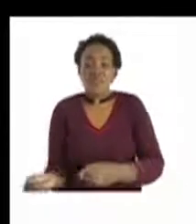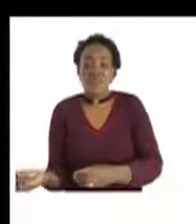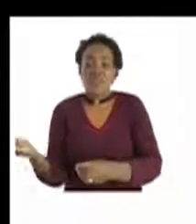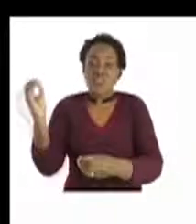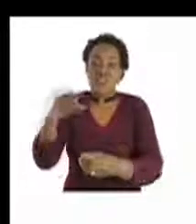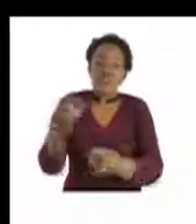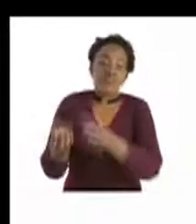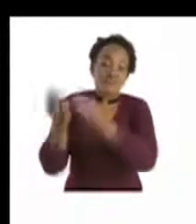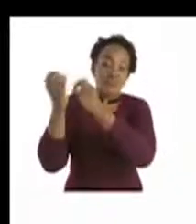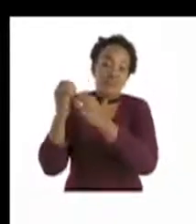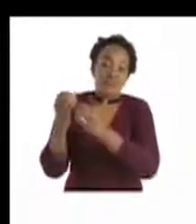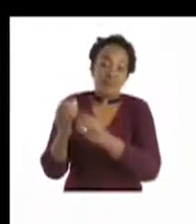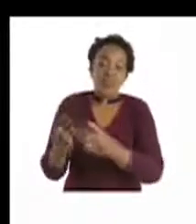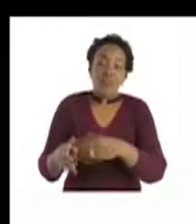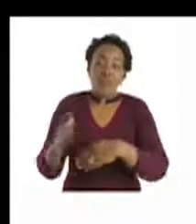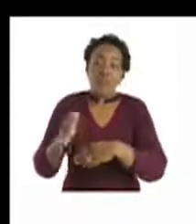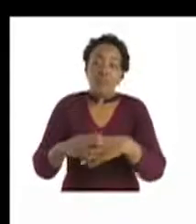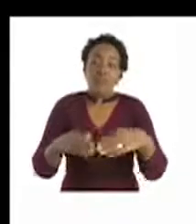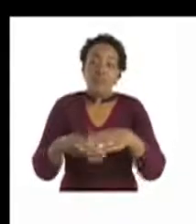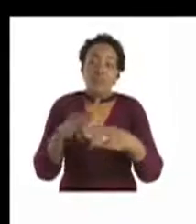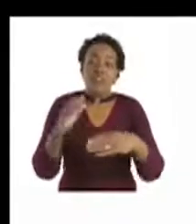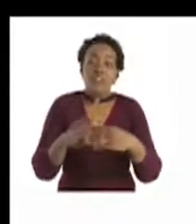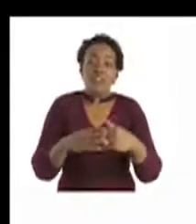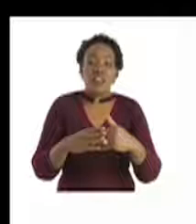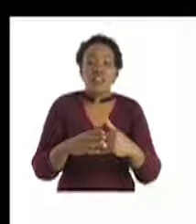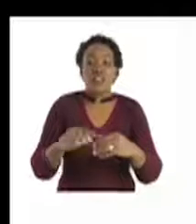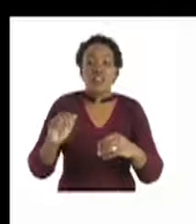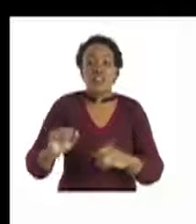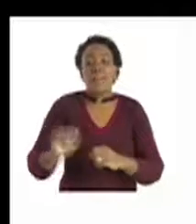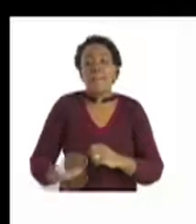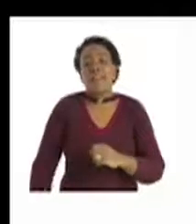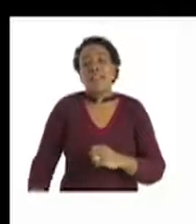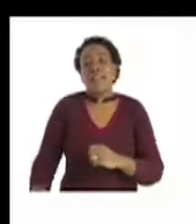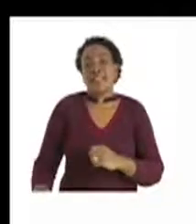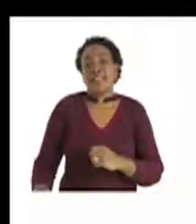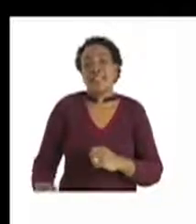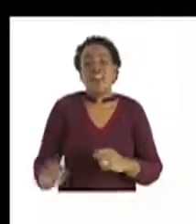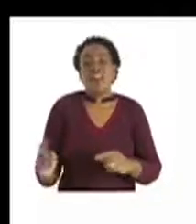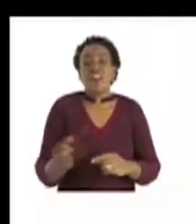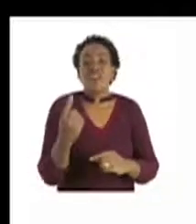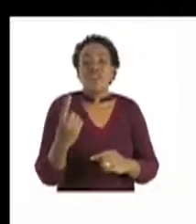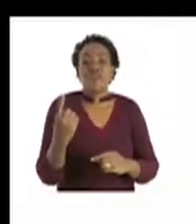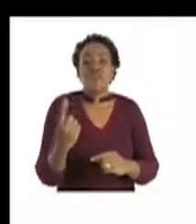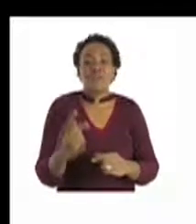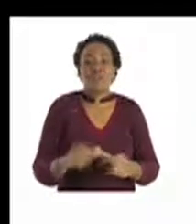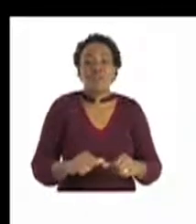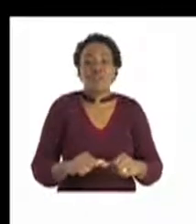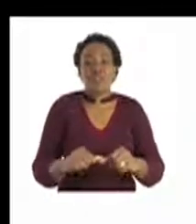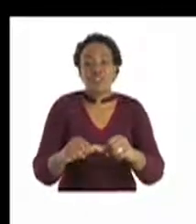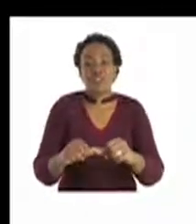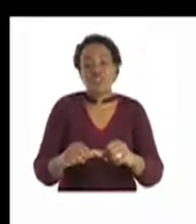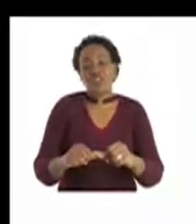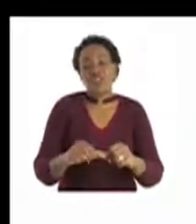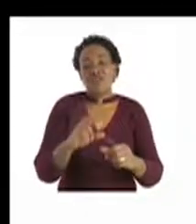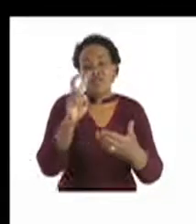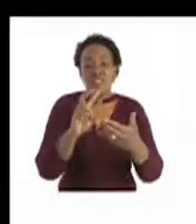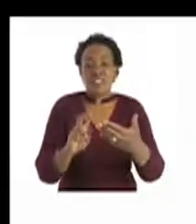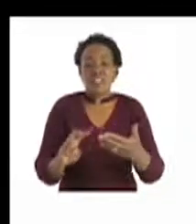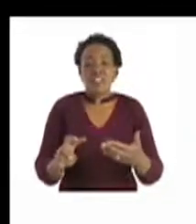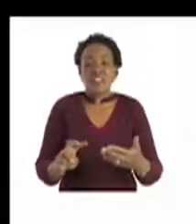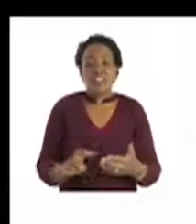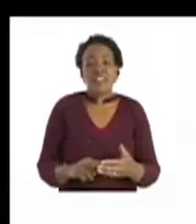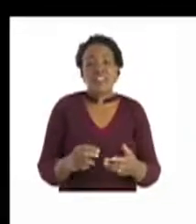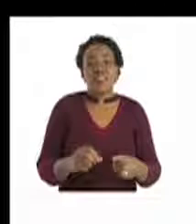site. So on your own, you can read it for for the second time. I did with